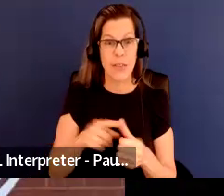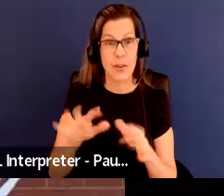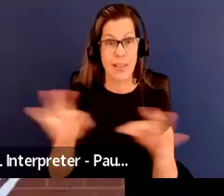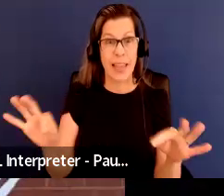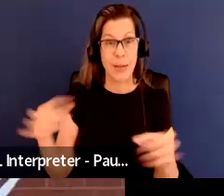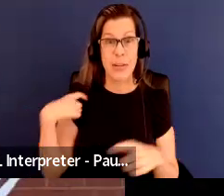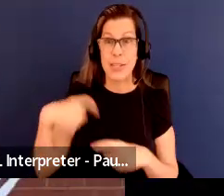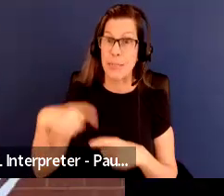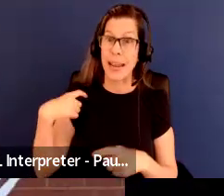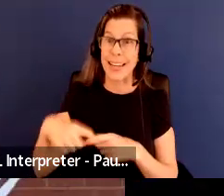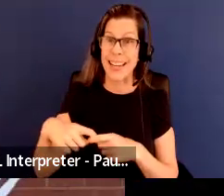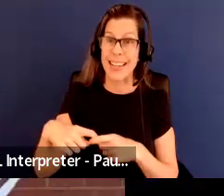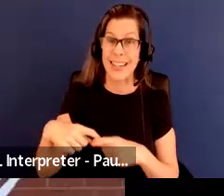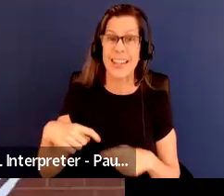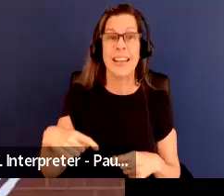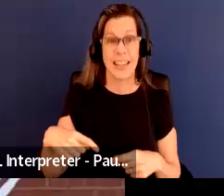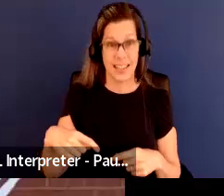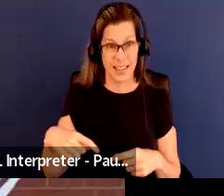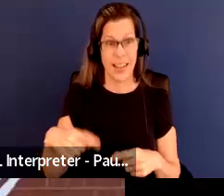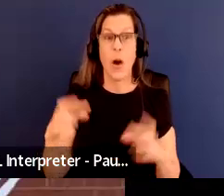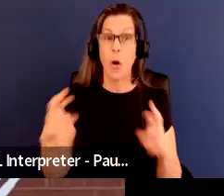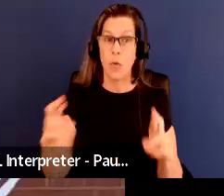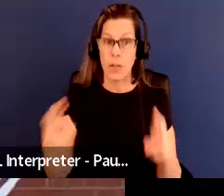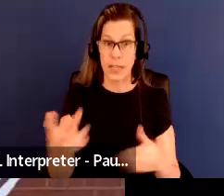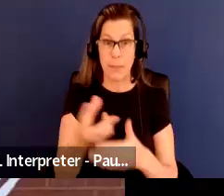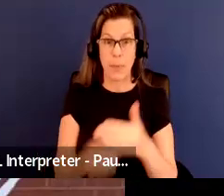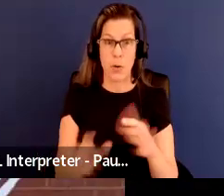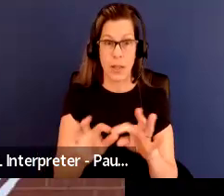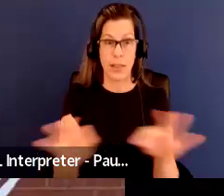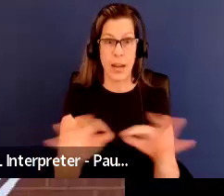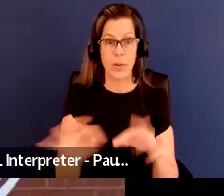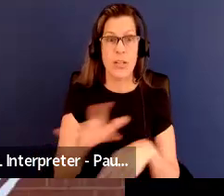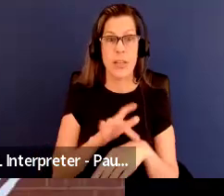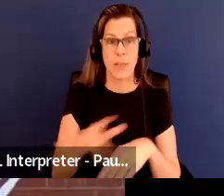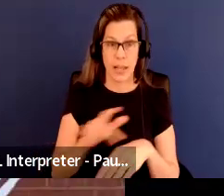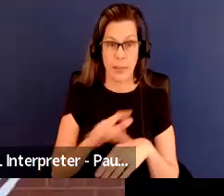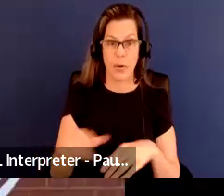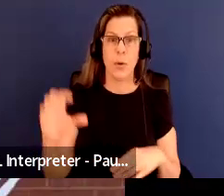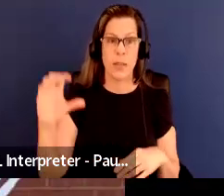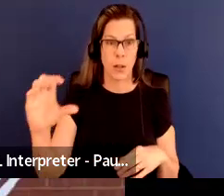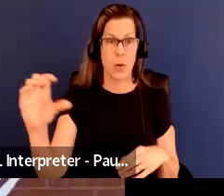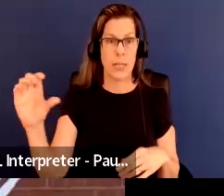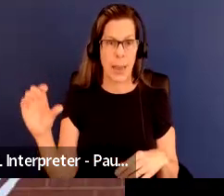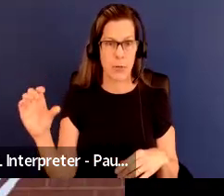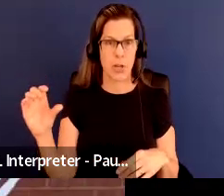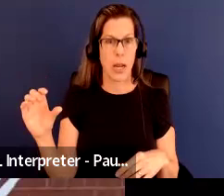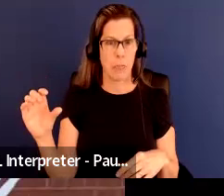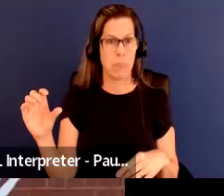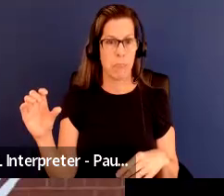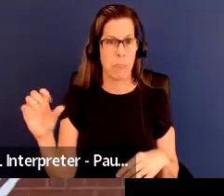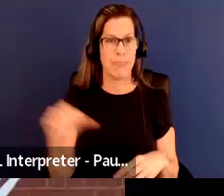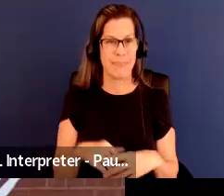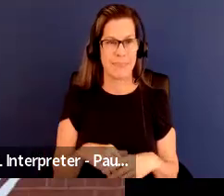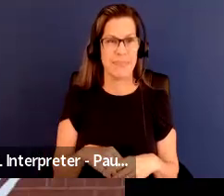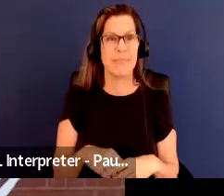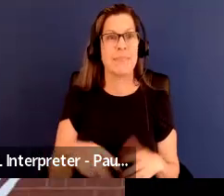Spanish, and have it available in both languages in the closed captions. So